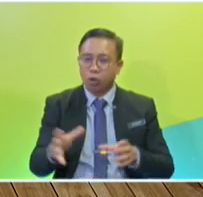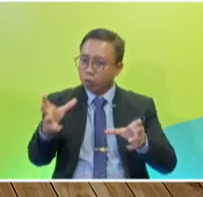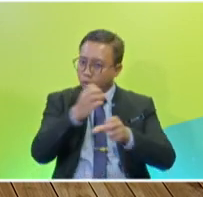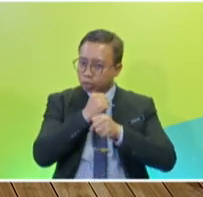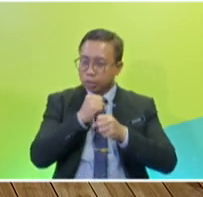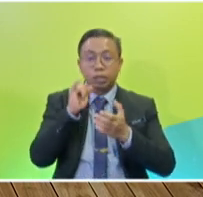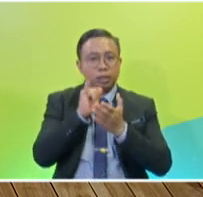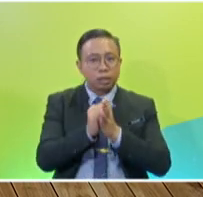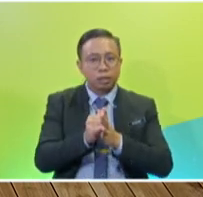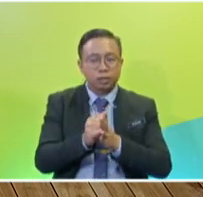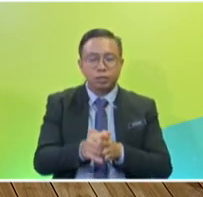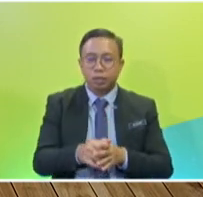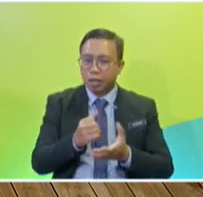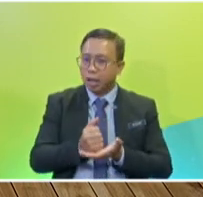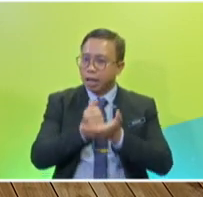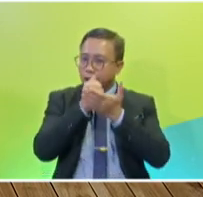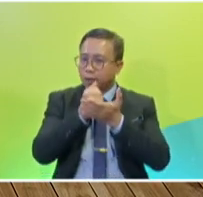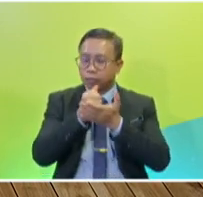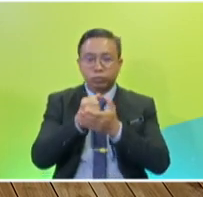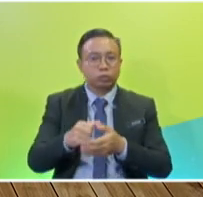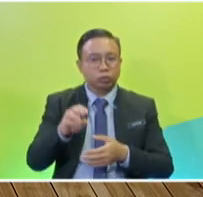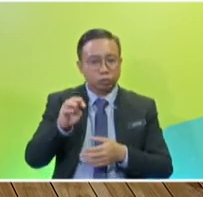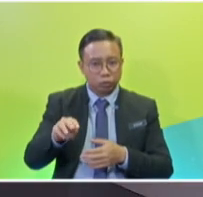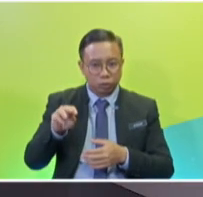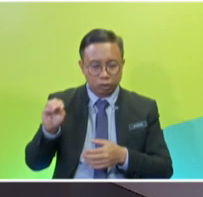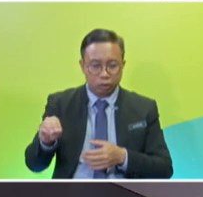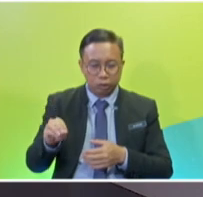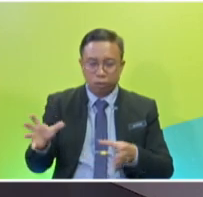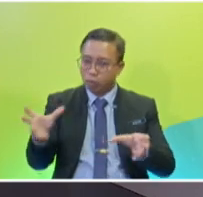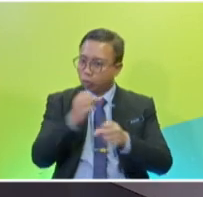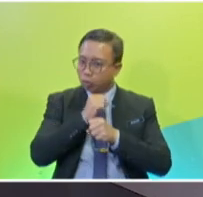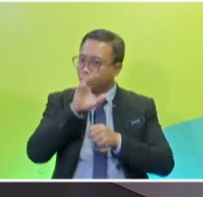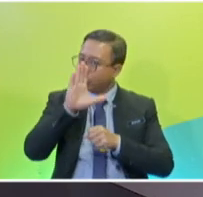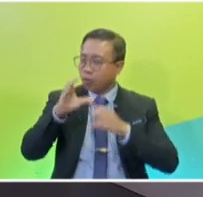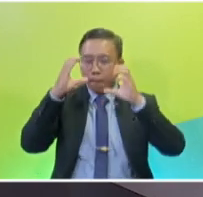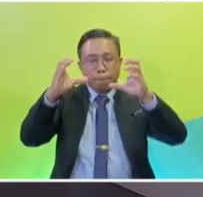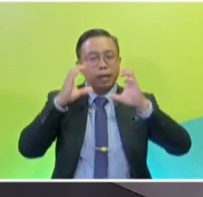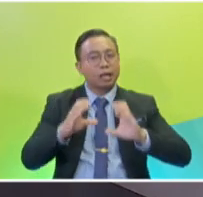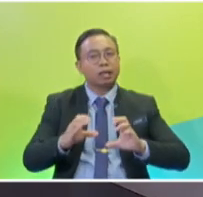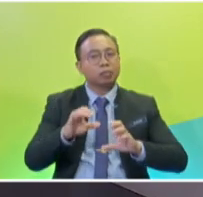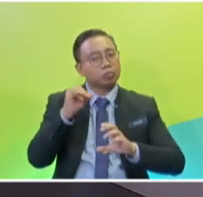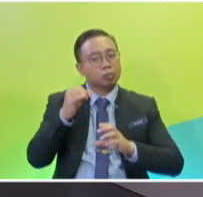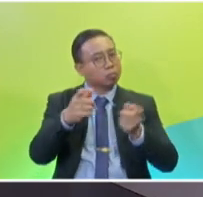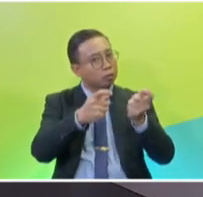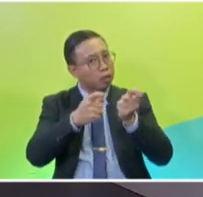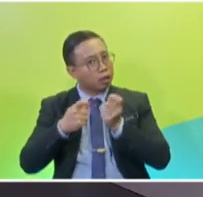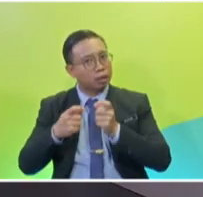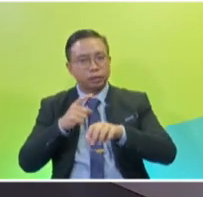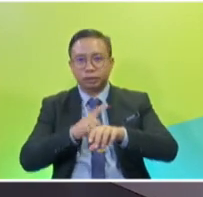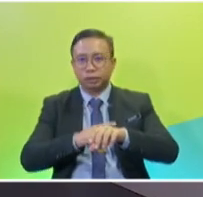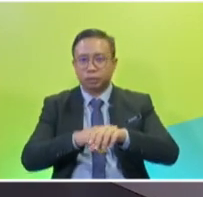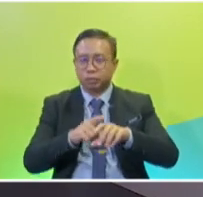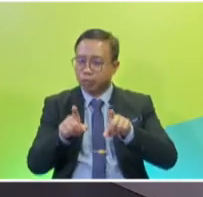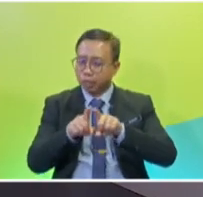Now, this helps students out there to conclude your paragraph, and you will not be able to drag the same idea in the next